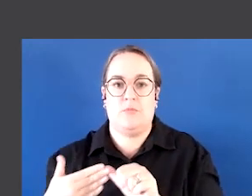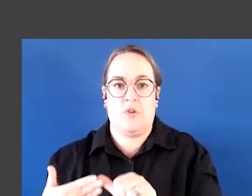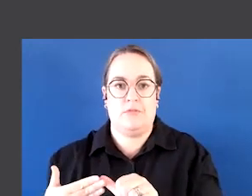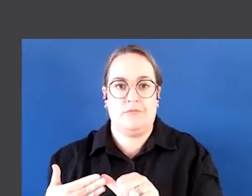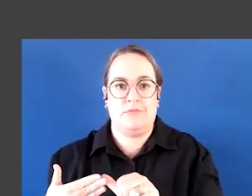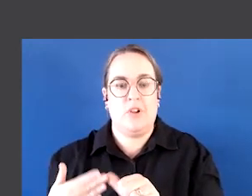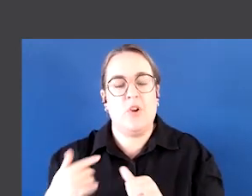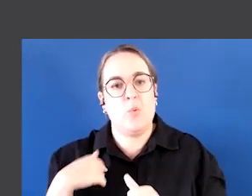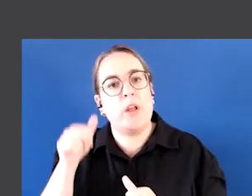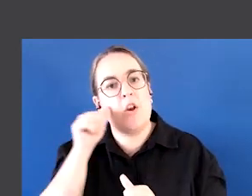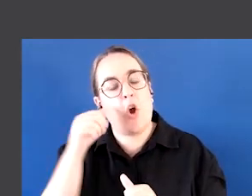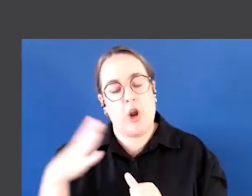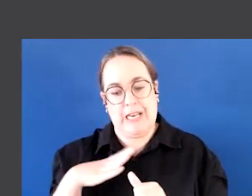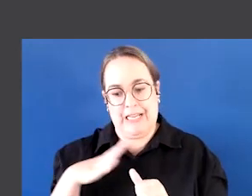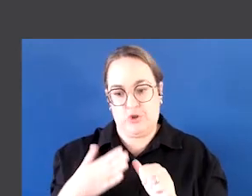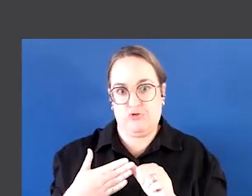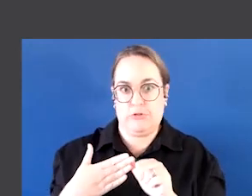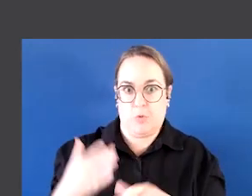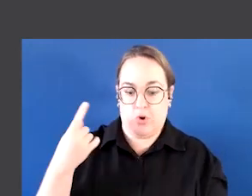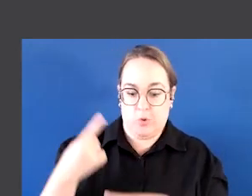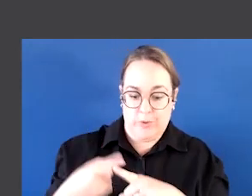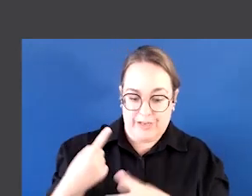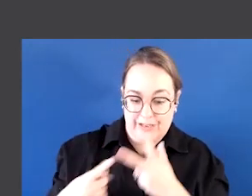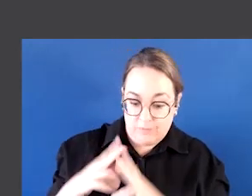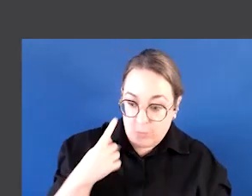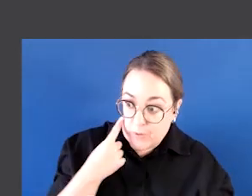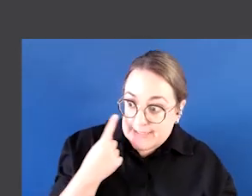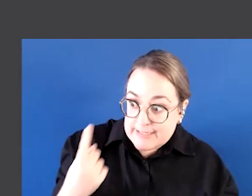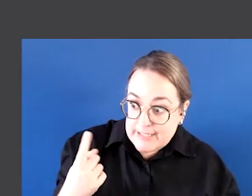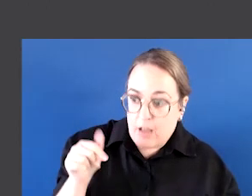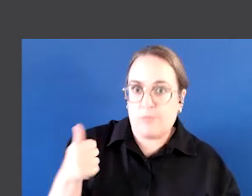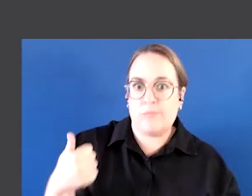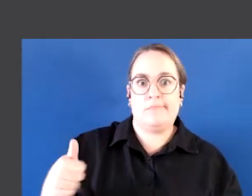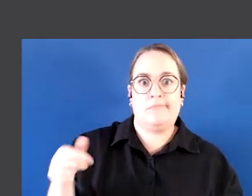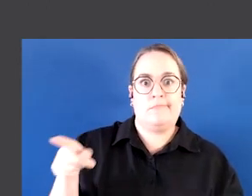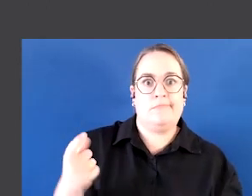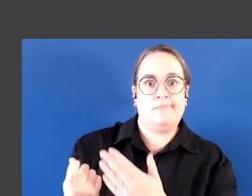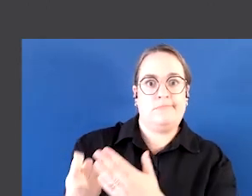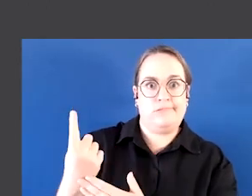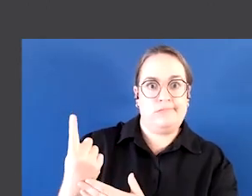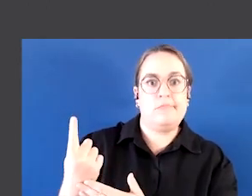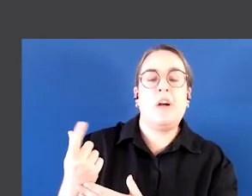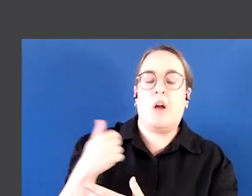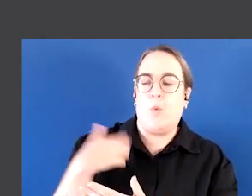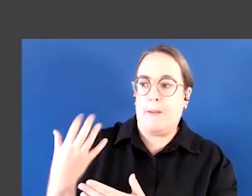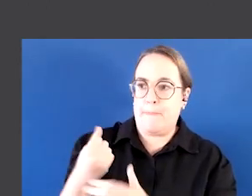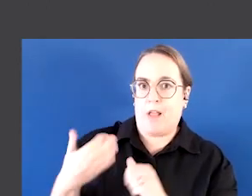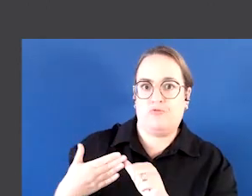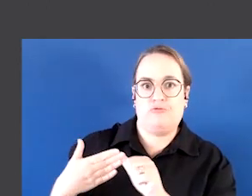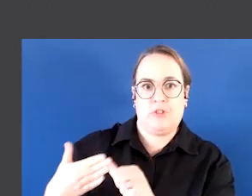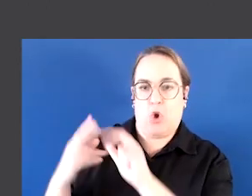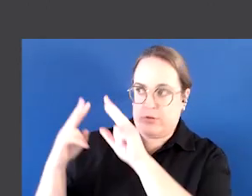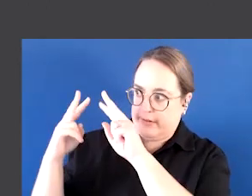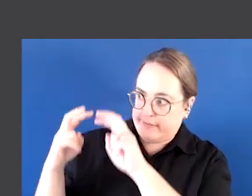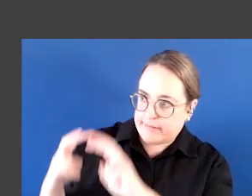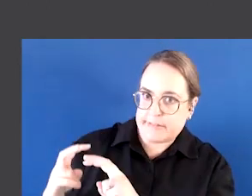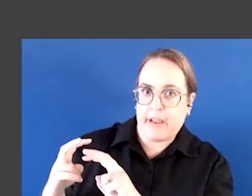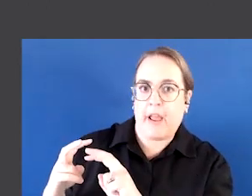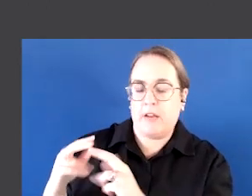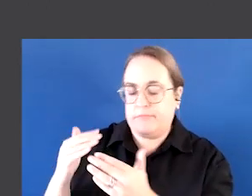response. We're very conscious that you need to respond quickly. And, you know, if there is any instance, we triage them, we work up the level